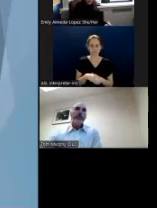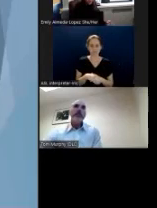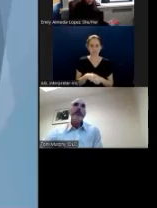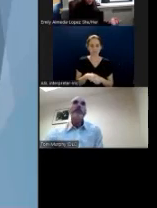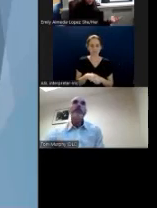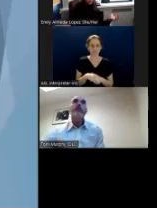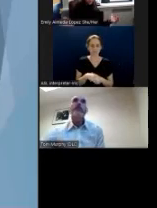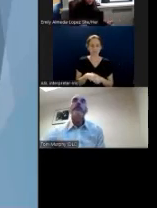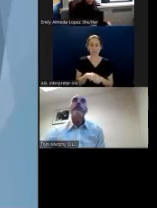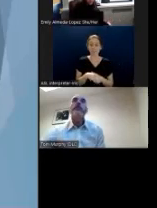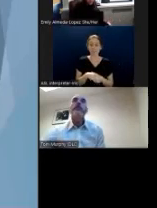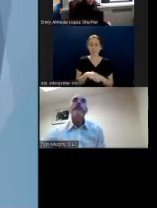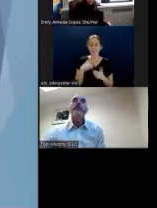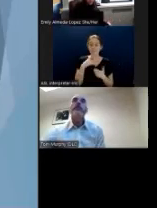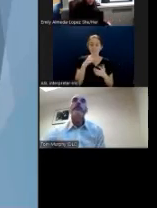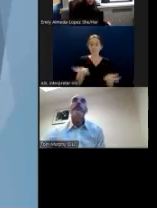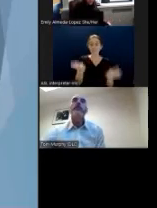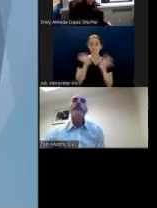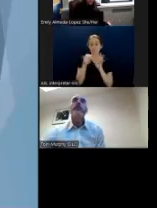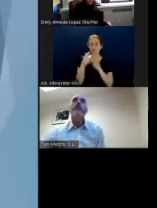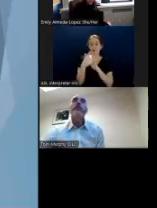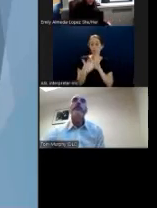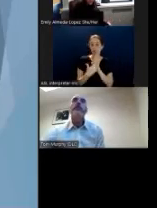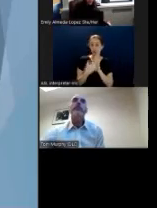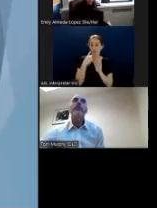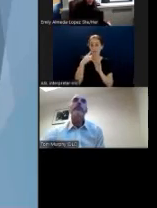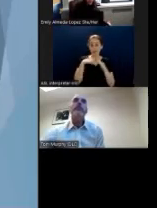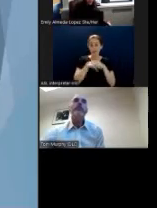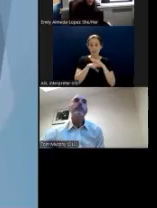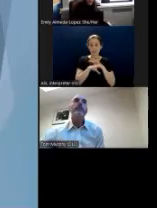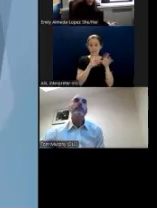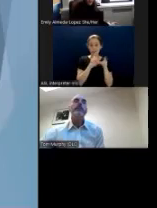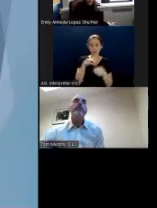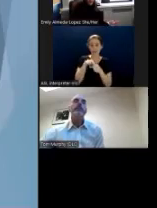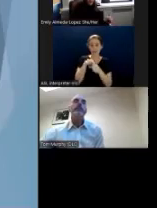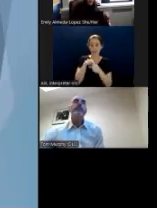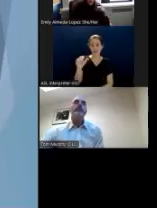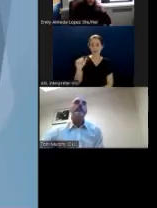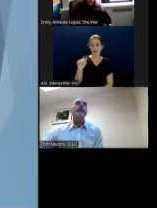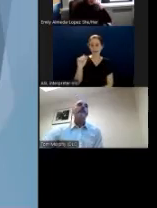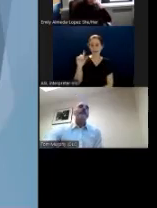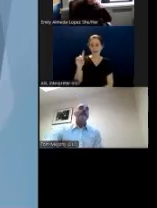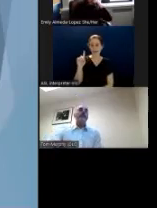And so relevant laws for polling place accessibility, the ADA